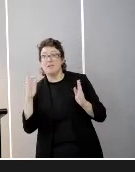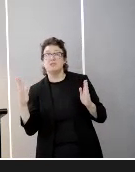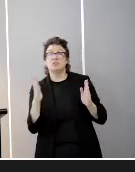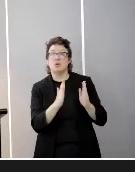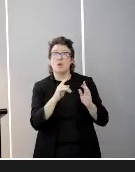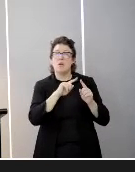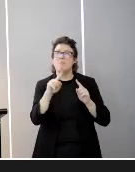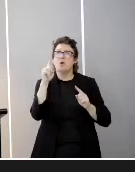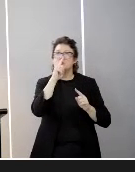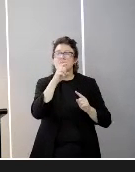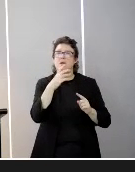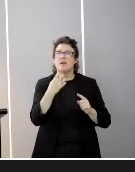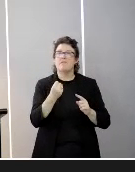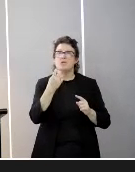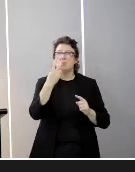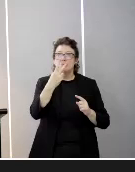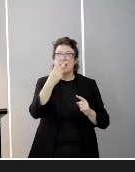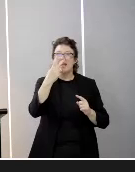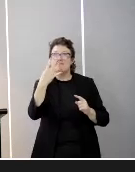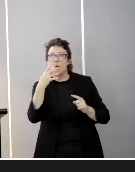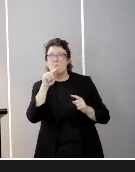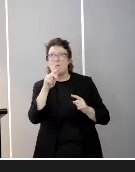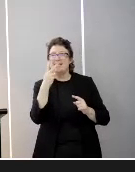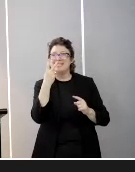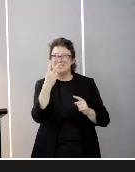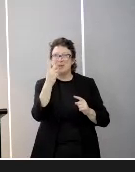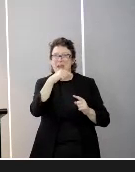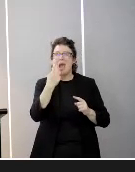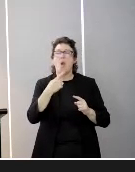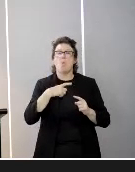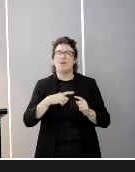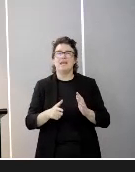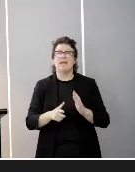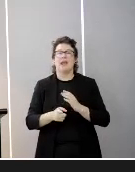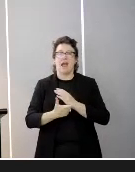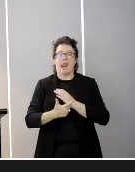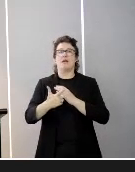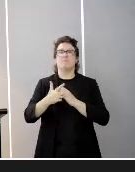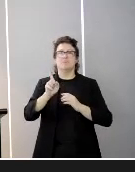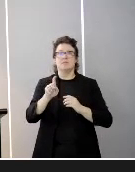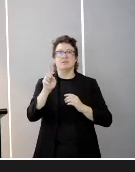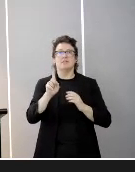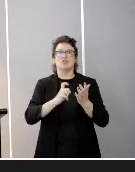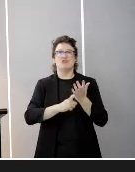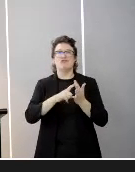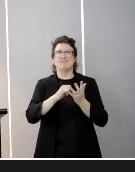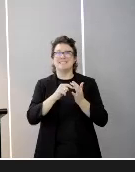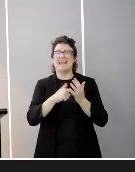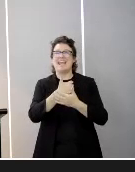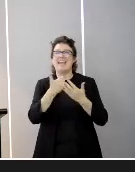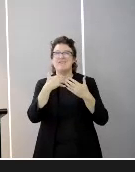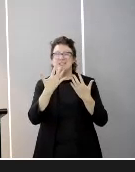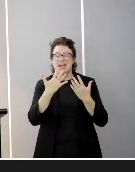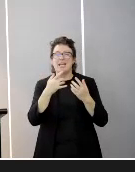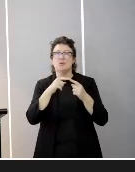has a 24.2-hour clock, which means that it needs to be reset each day to kind of keep in time